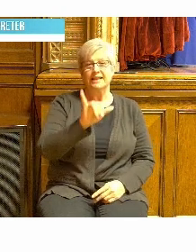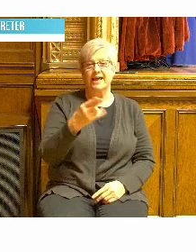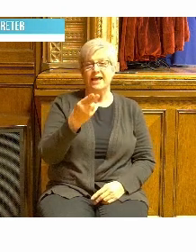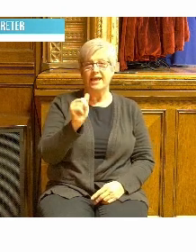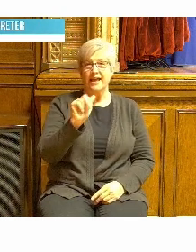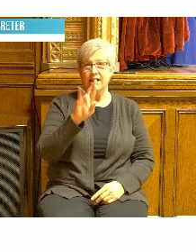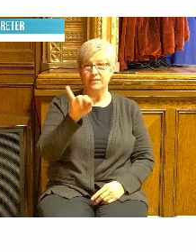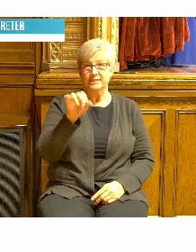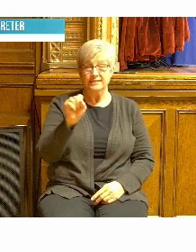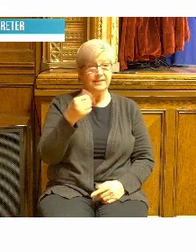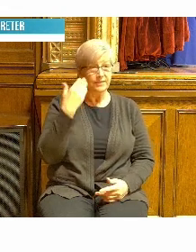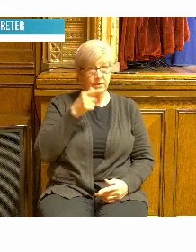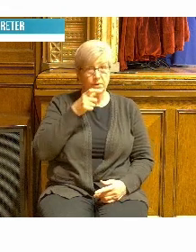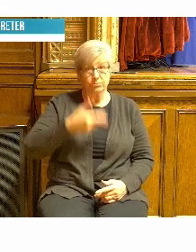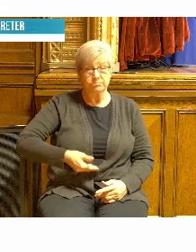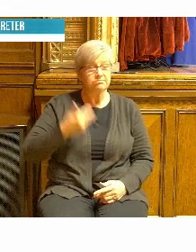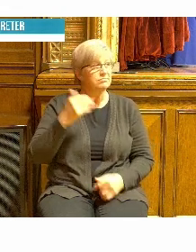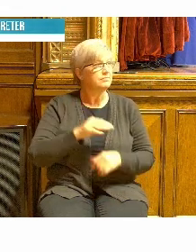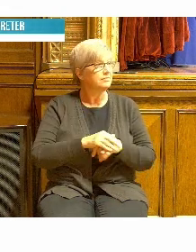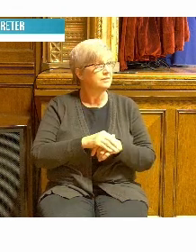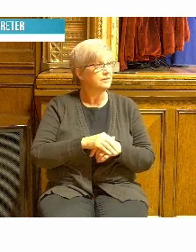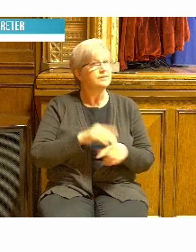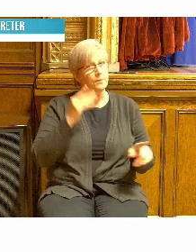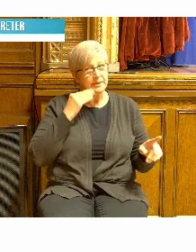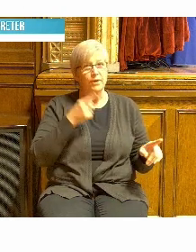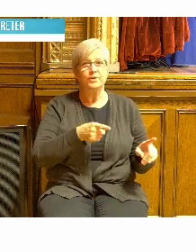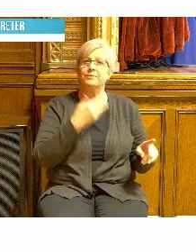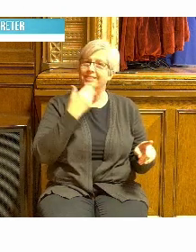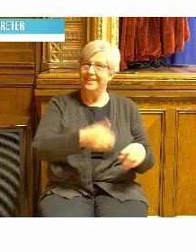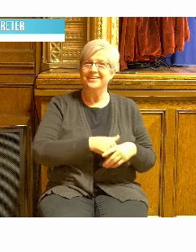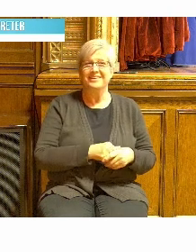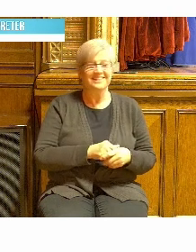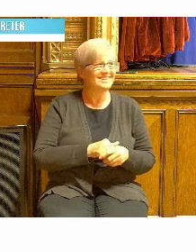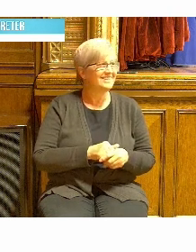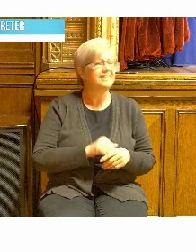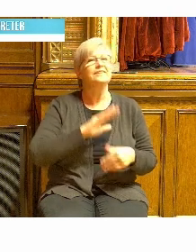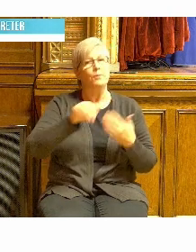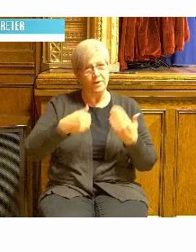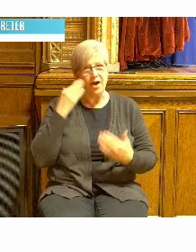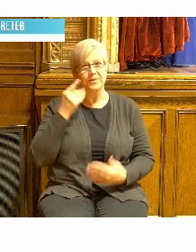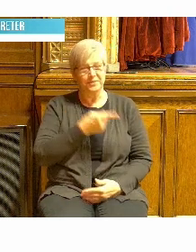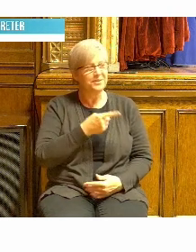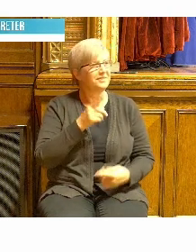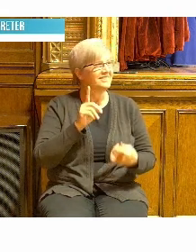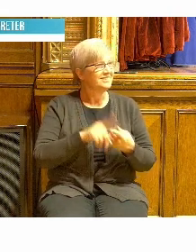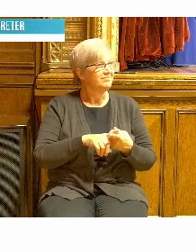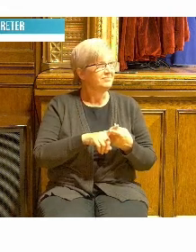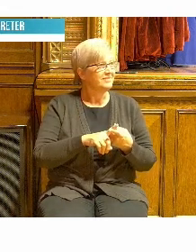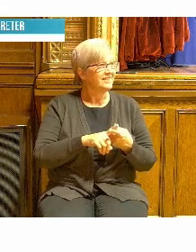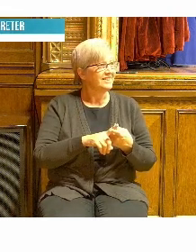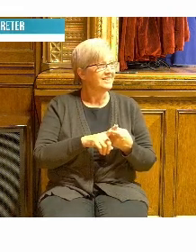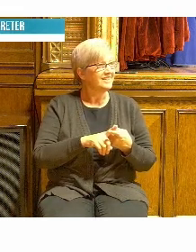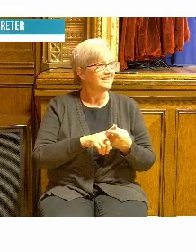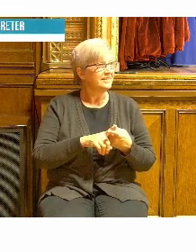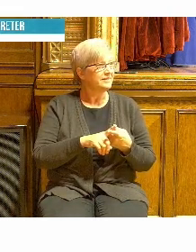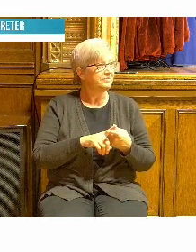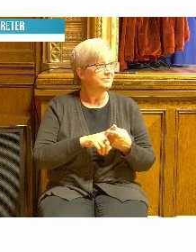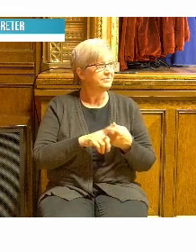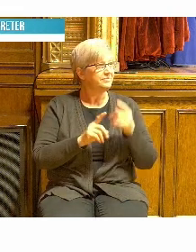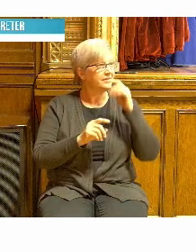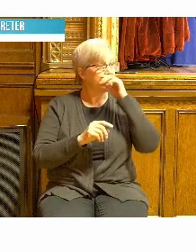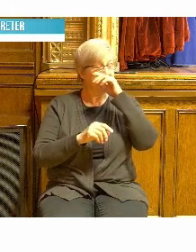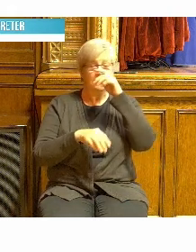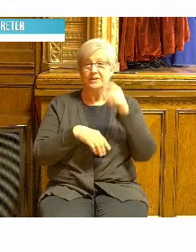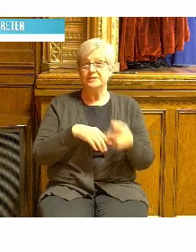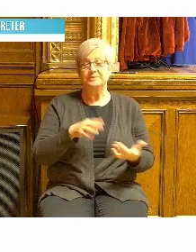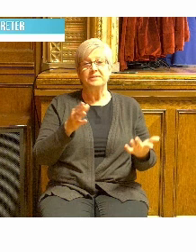those who do not know me. Well, thank you. We all know you. I'm going to be just straight